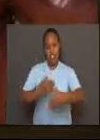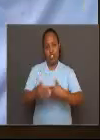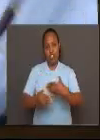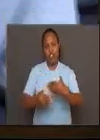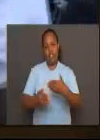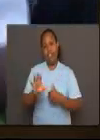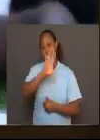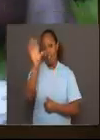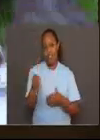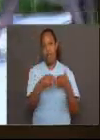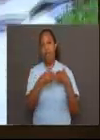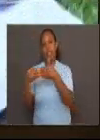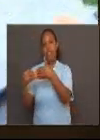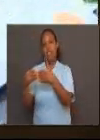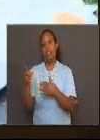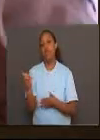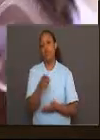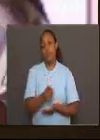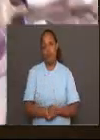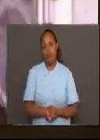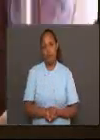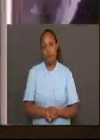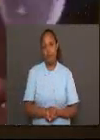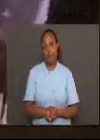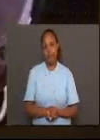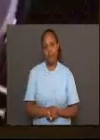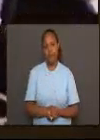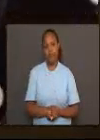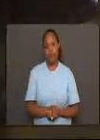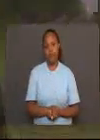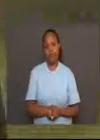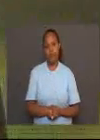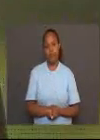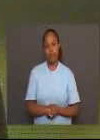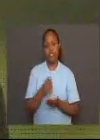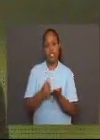next generation of African leaders.